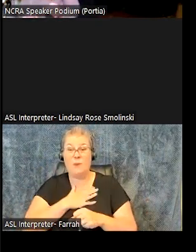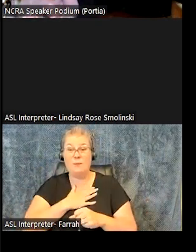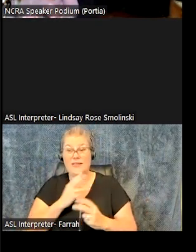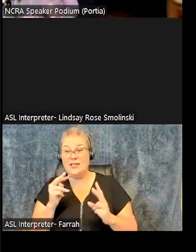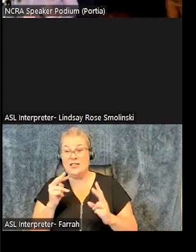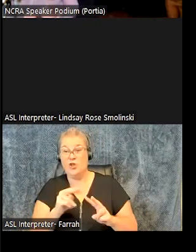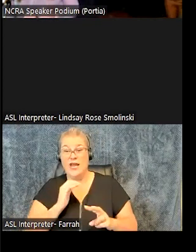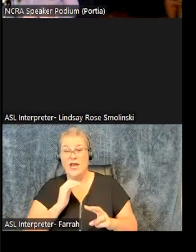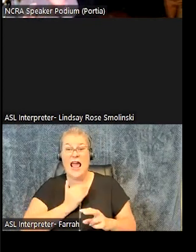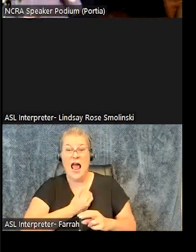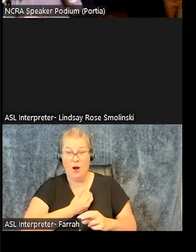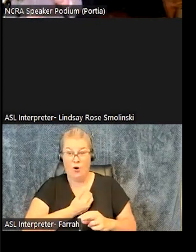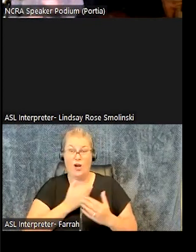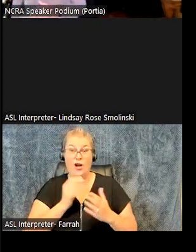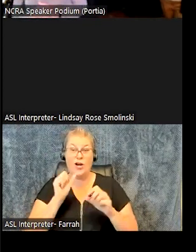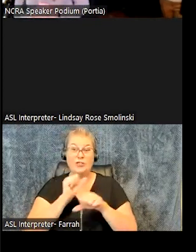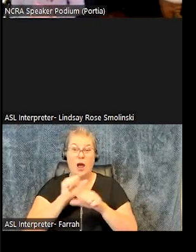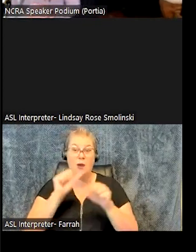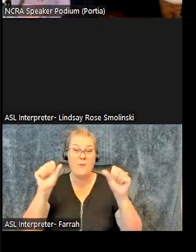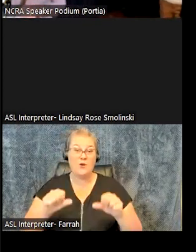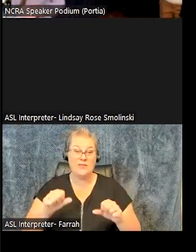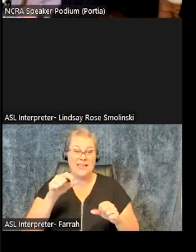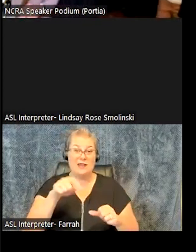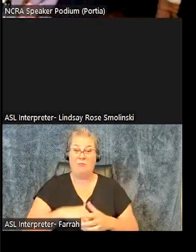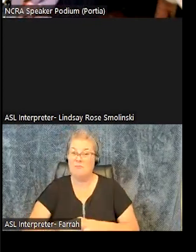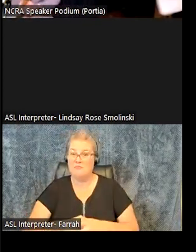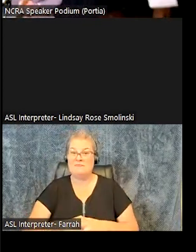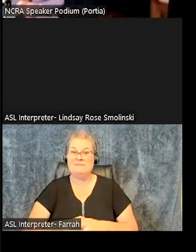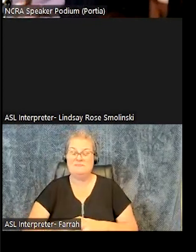Economy Program Manager. Thank you.